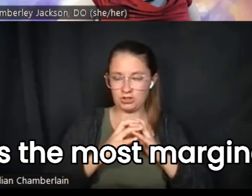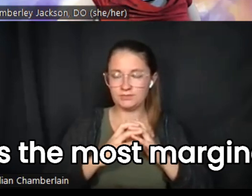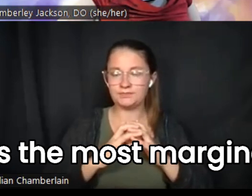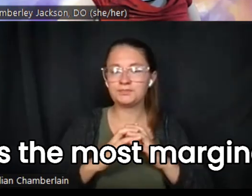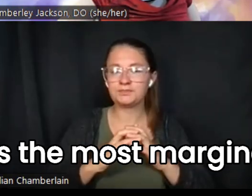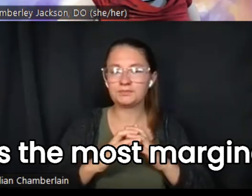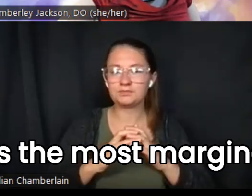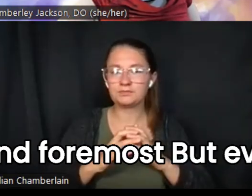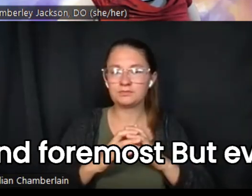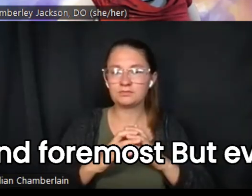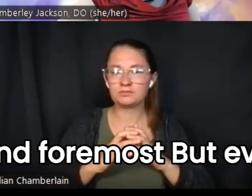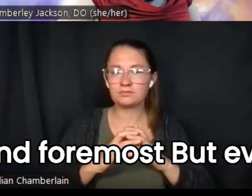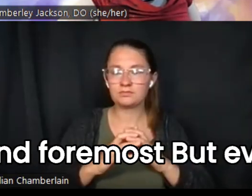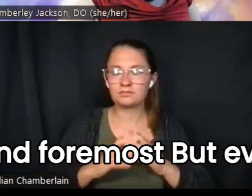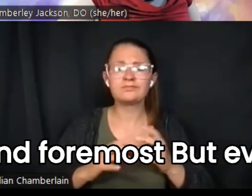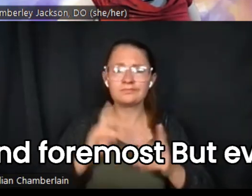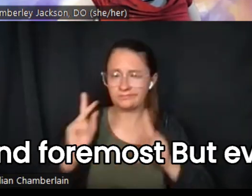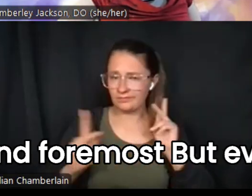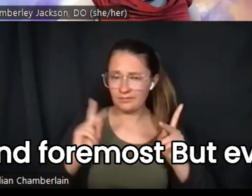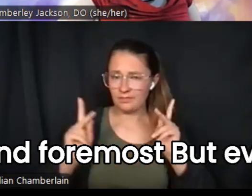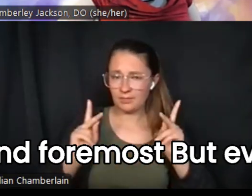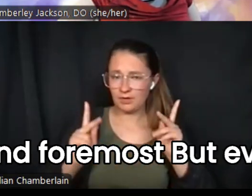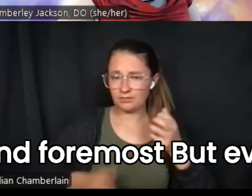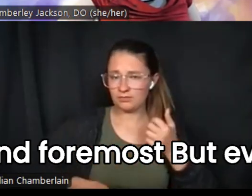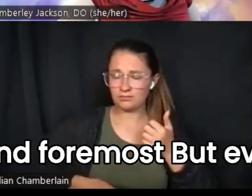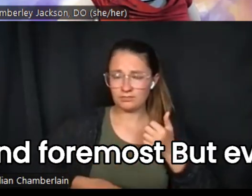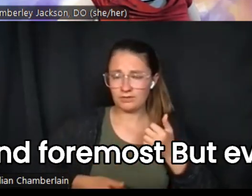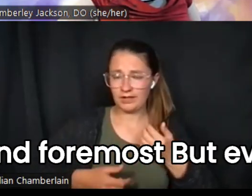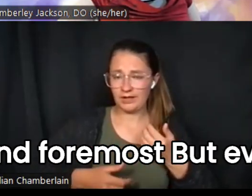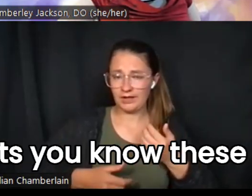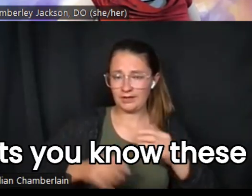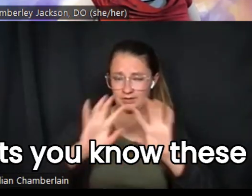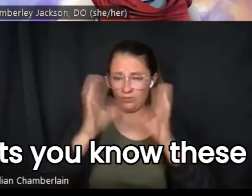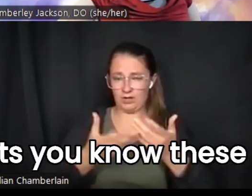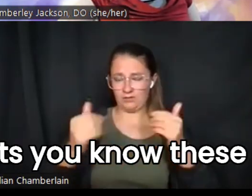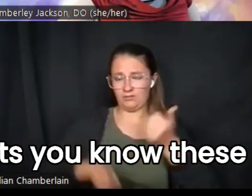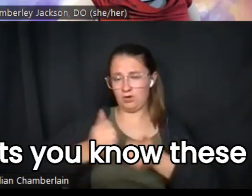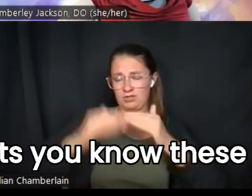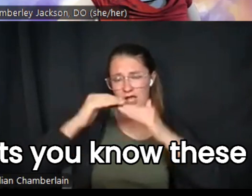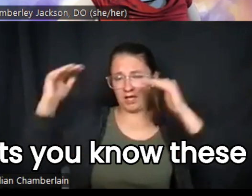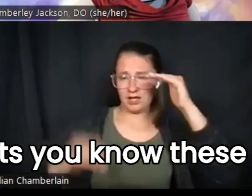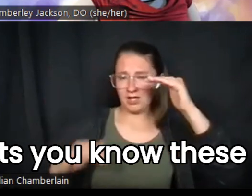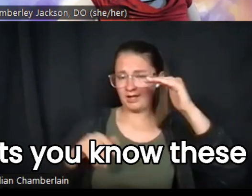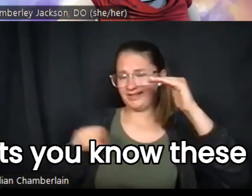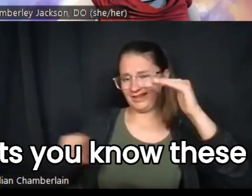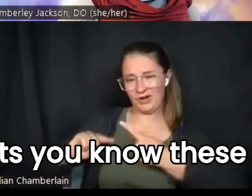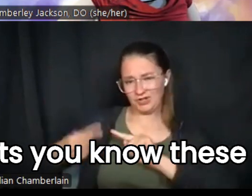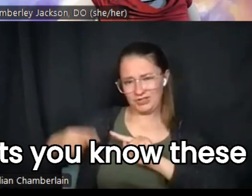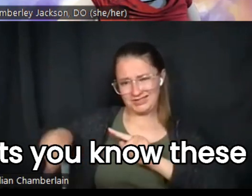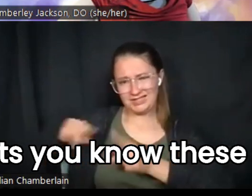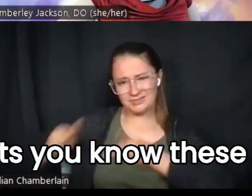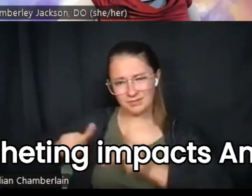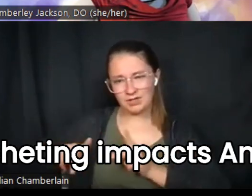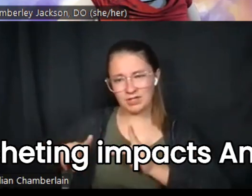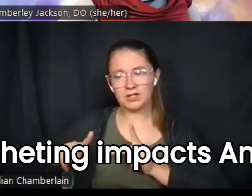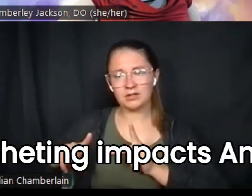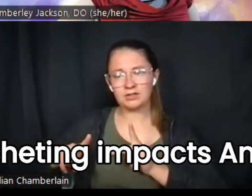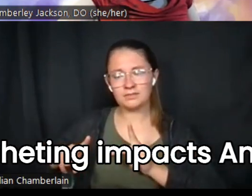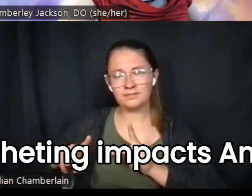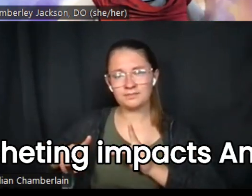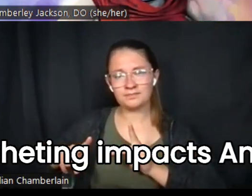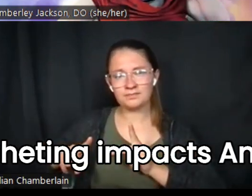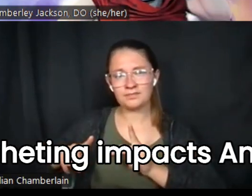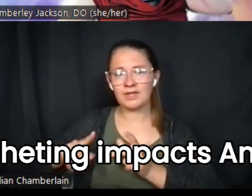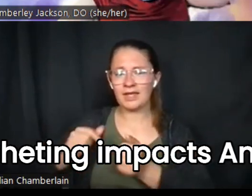harms the most marginalized people first and foremost, but everyone else gets, these like